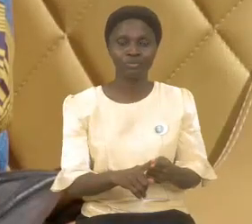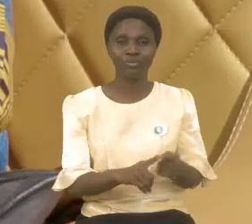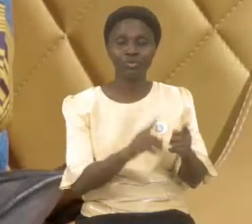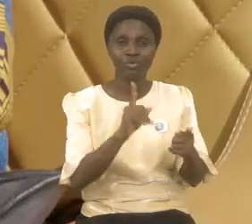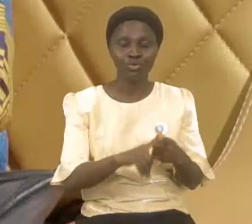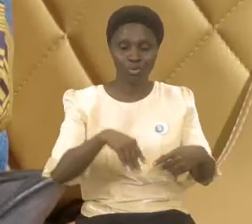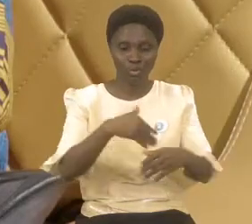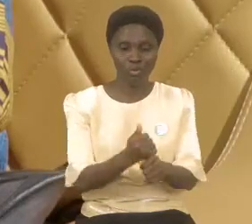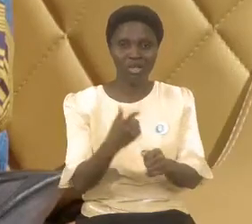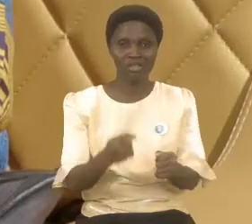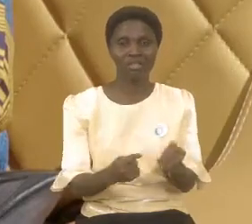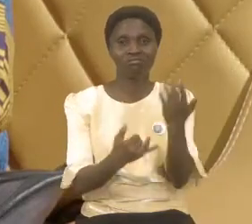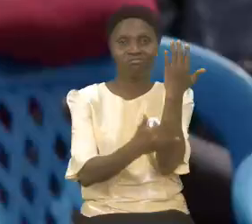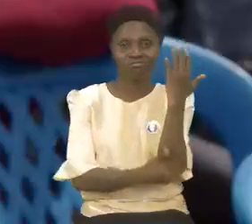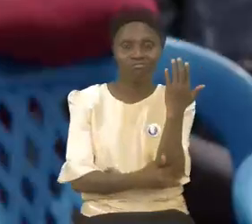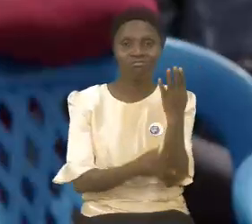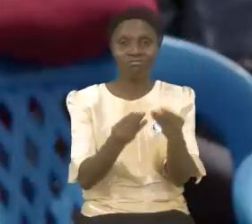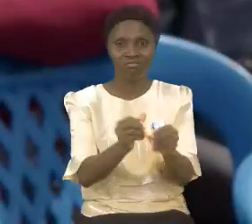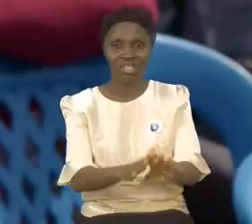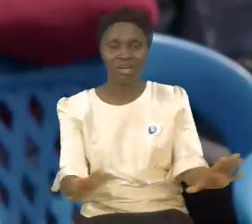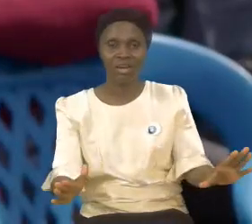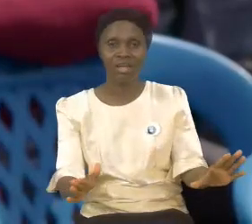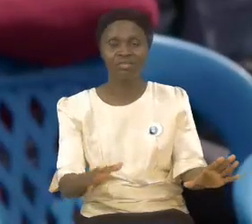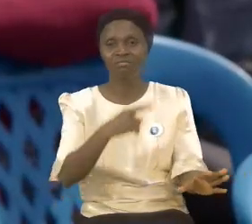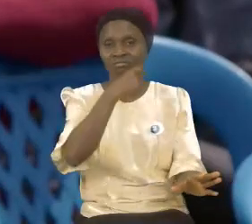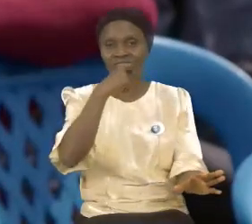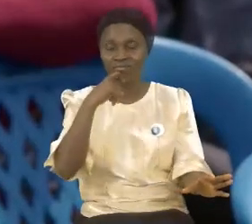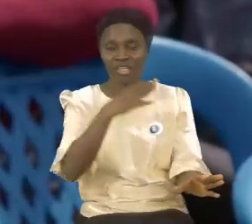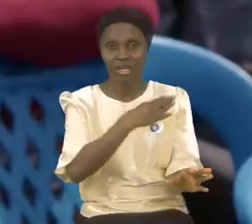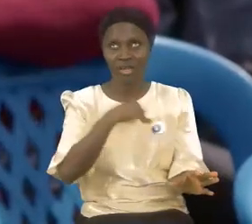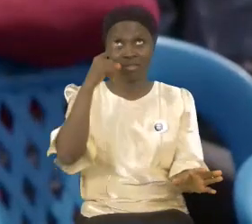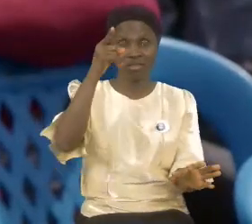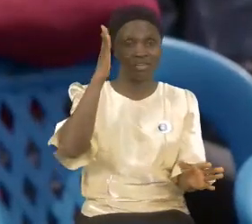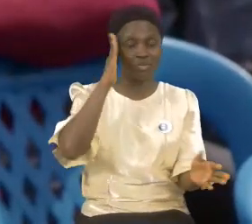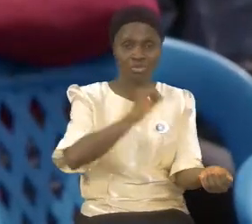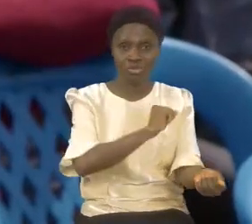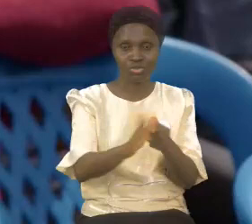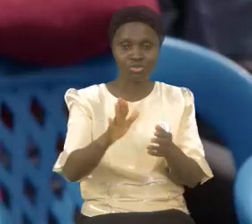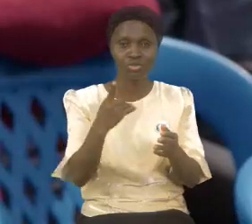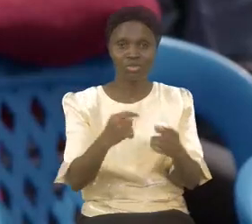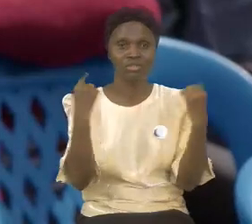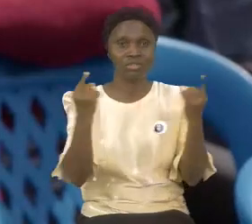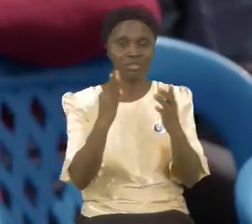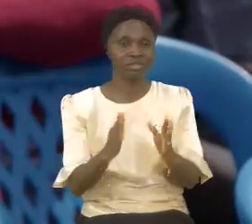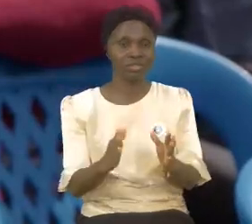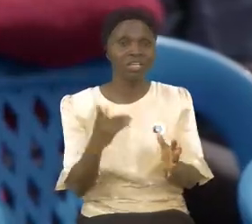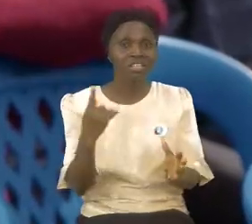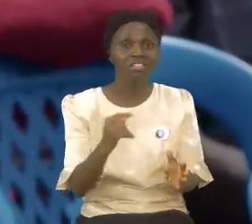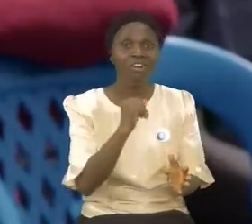desolate, and he shall destroy the sinners, the unconverted,